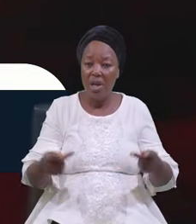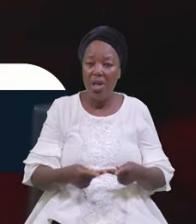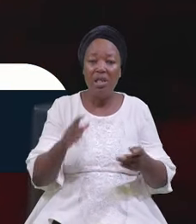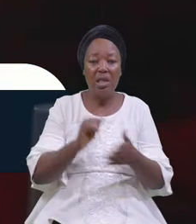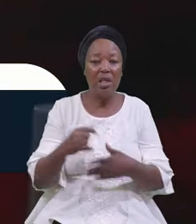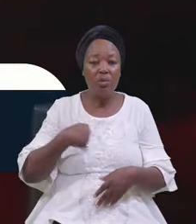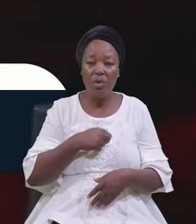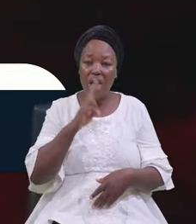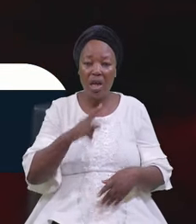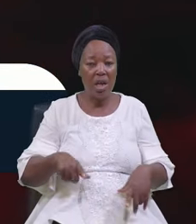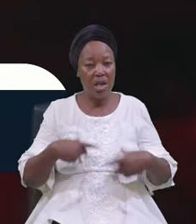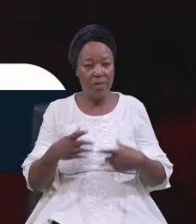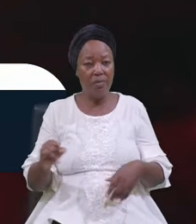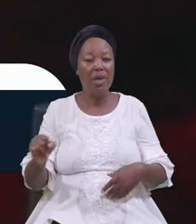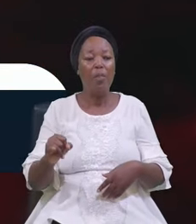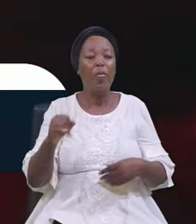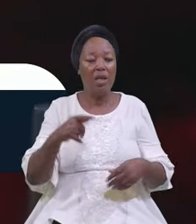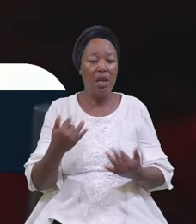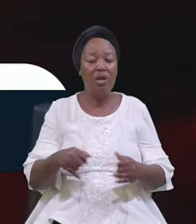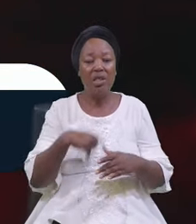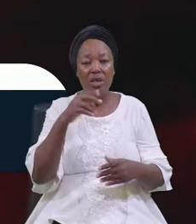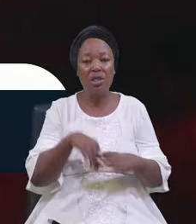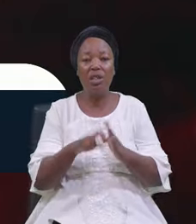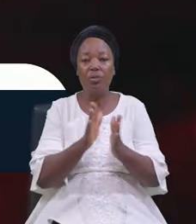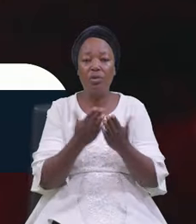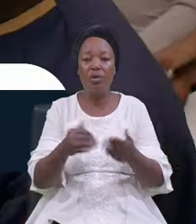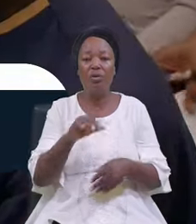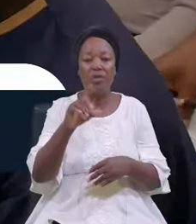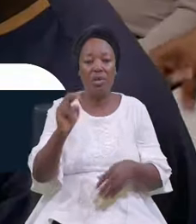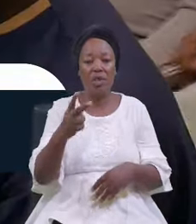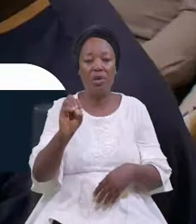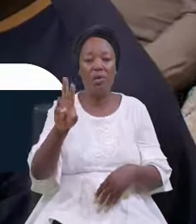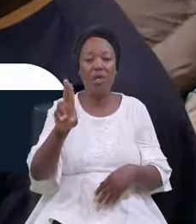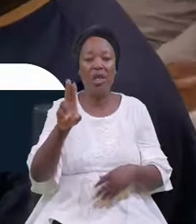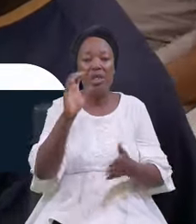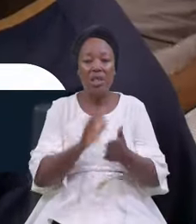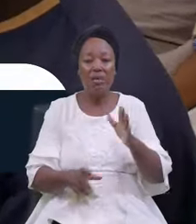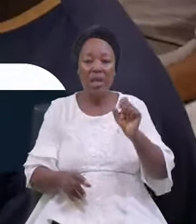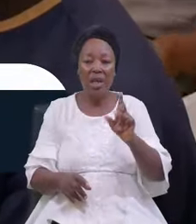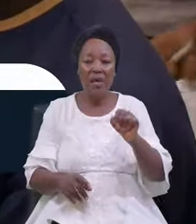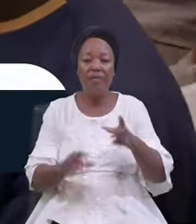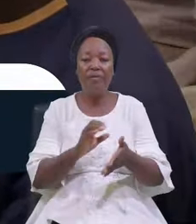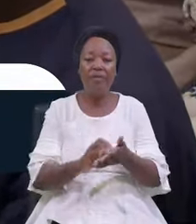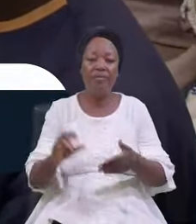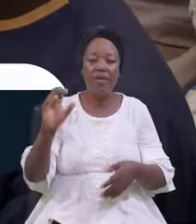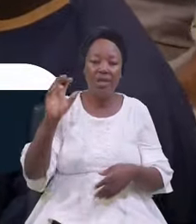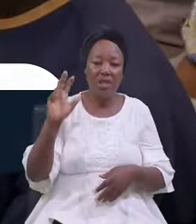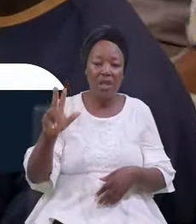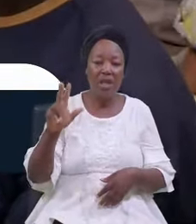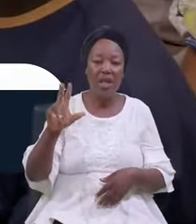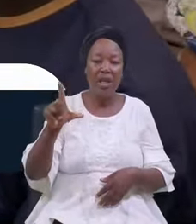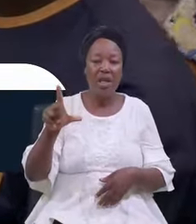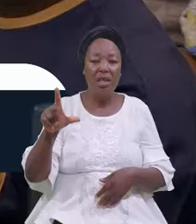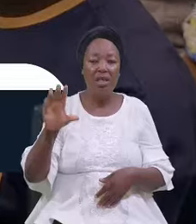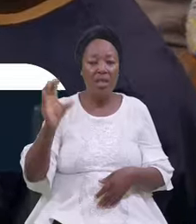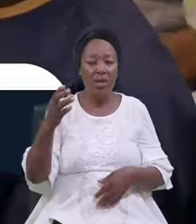us in 2 Corinthians chapter 11, verse 3. In 2 Corinthians chapter 11, reading from verse